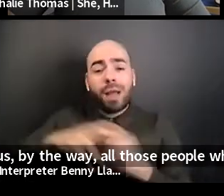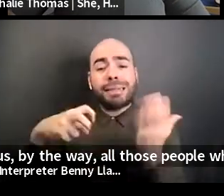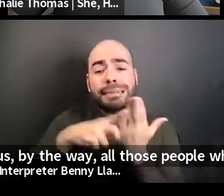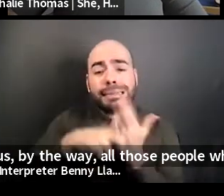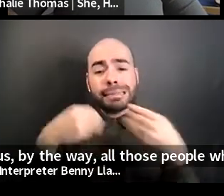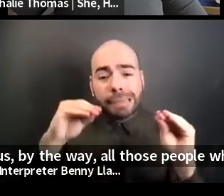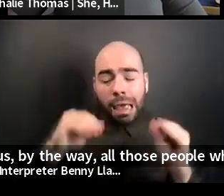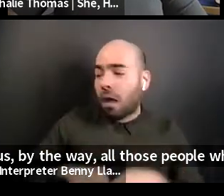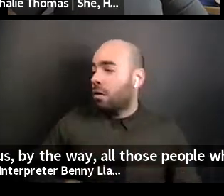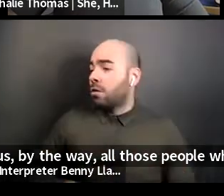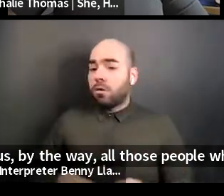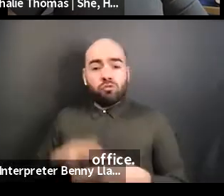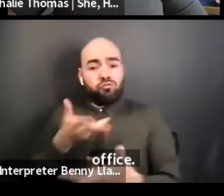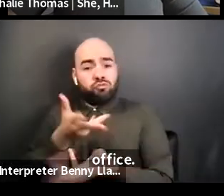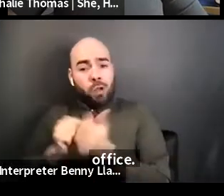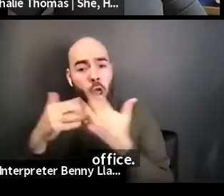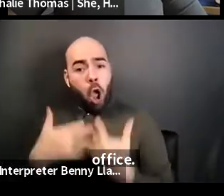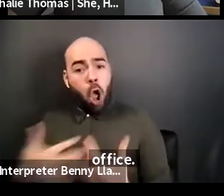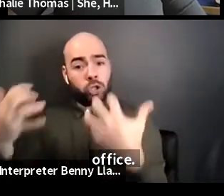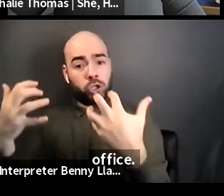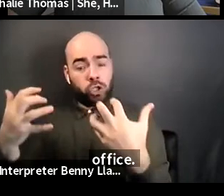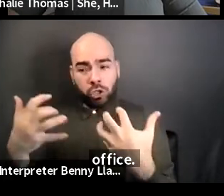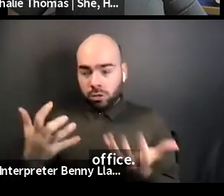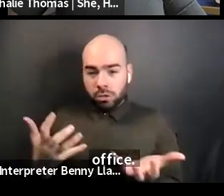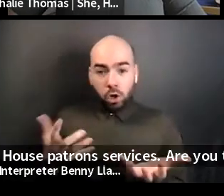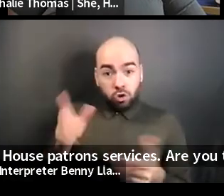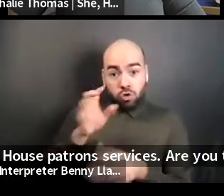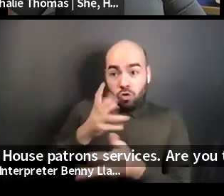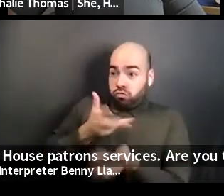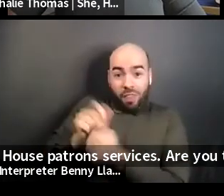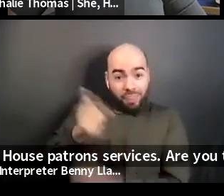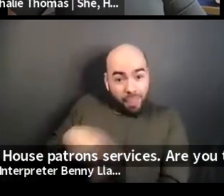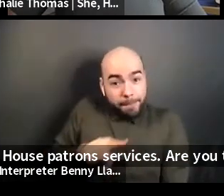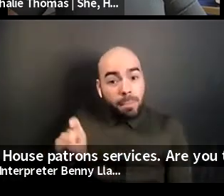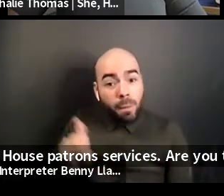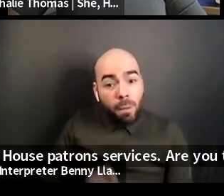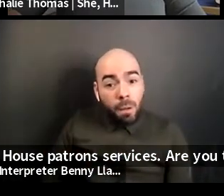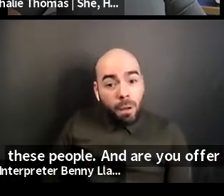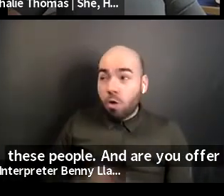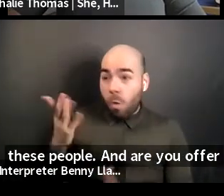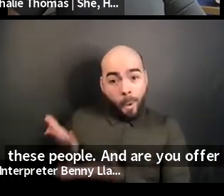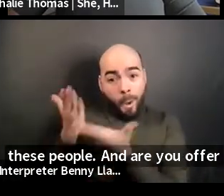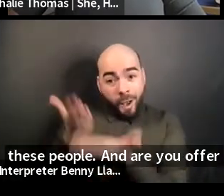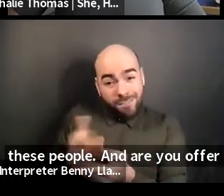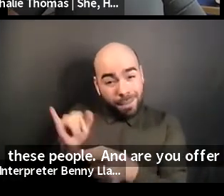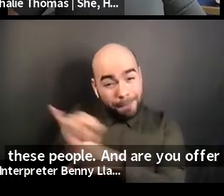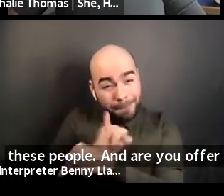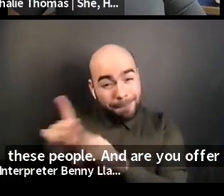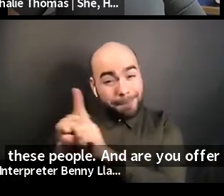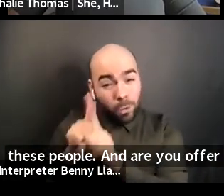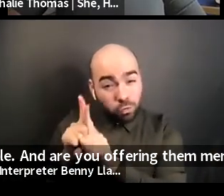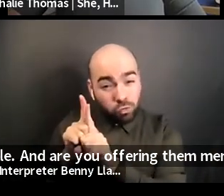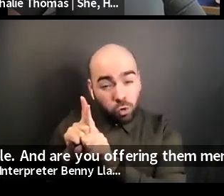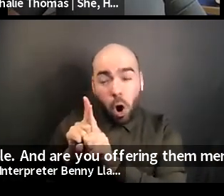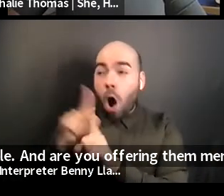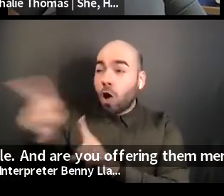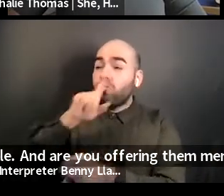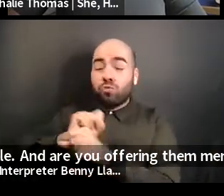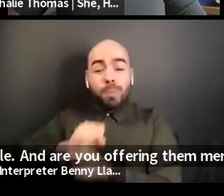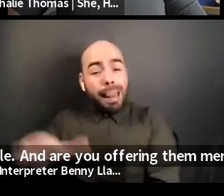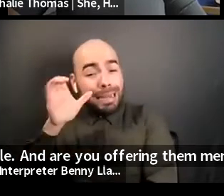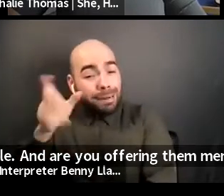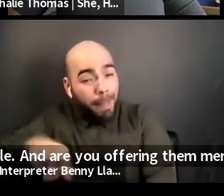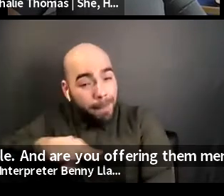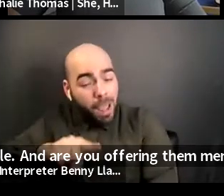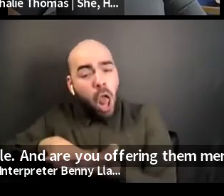services? Are you talking to these people? And are you offering them mentorship? And are you learning from them? Are you really learning from them? Because